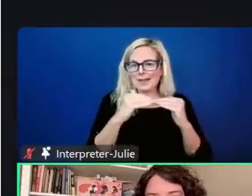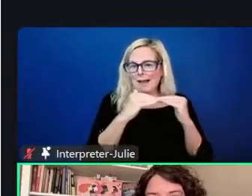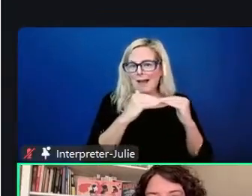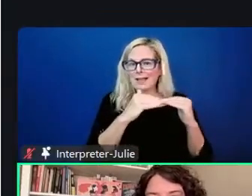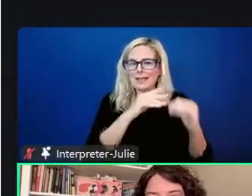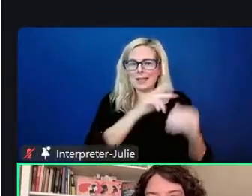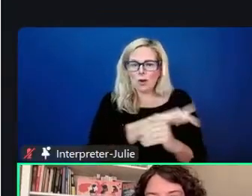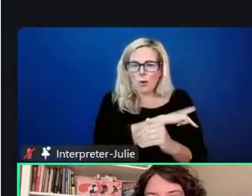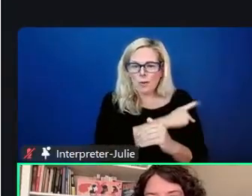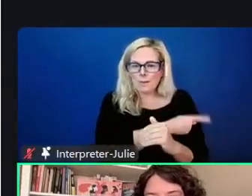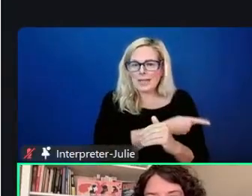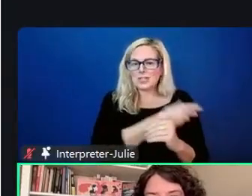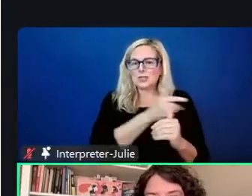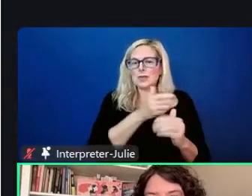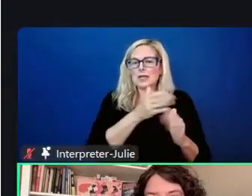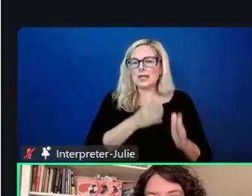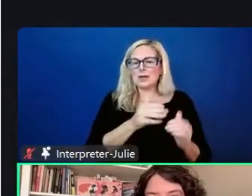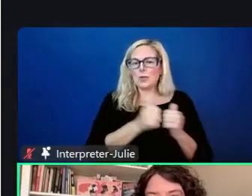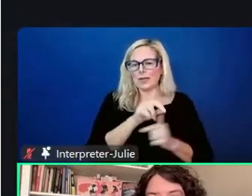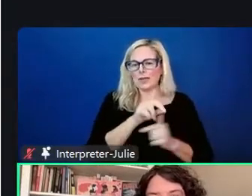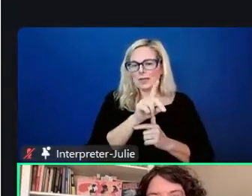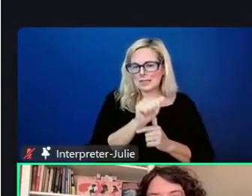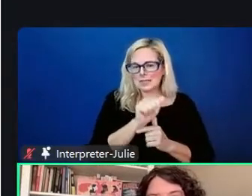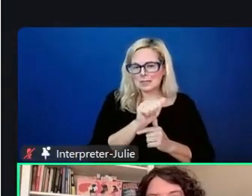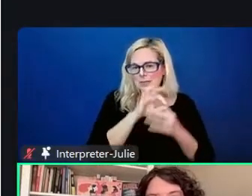with a mobility-related disability.